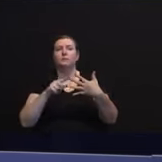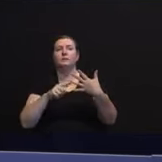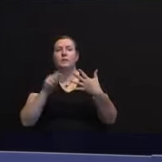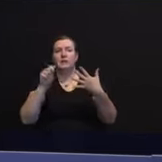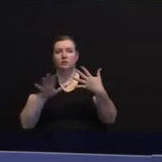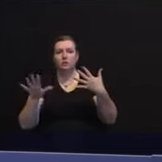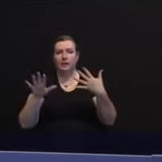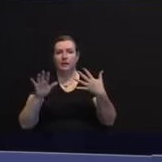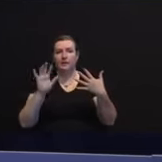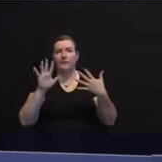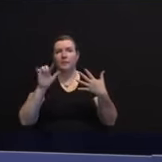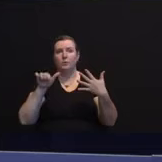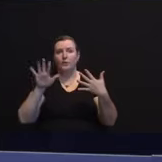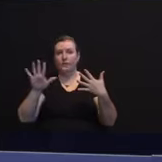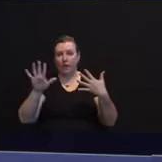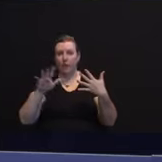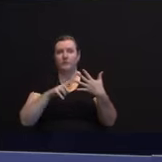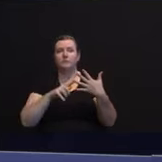2.1%.